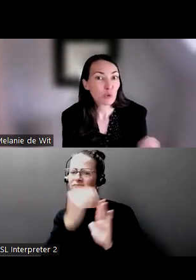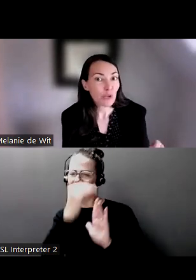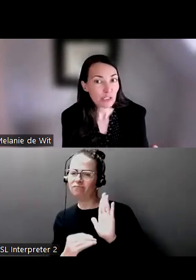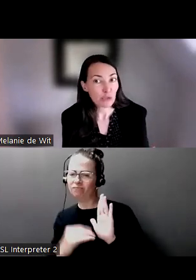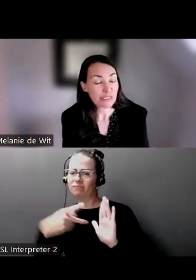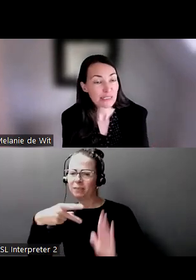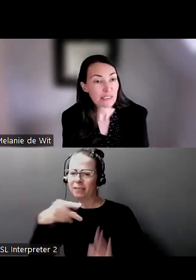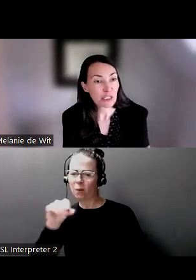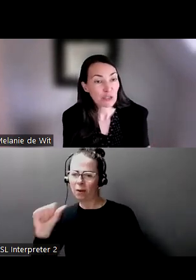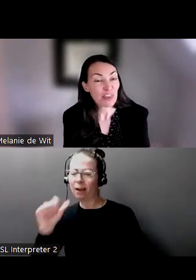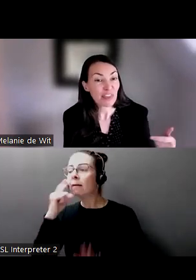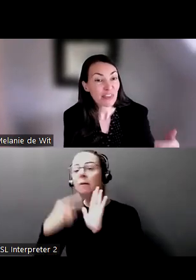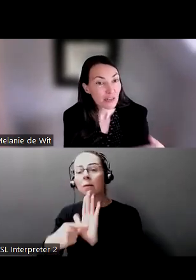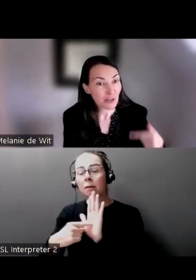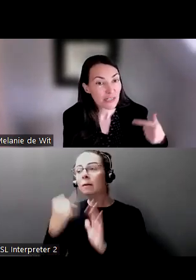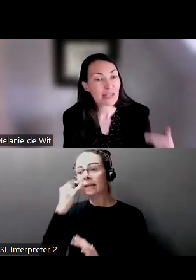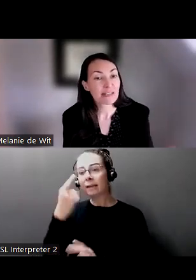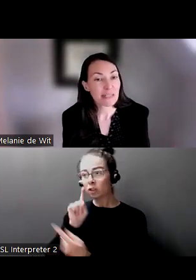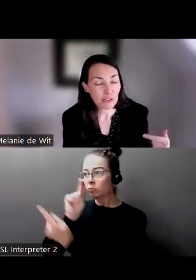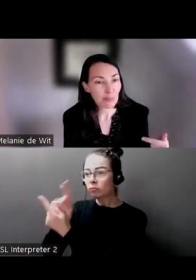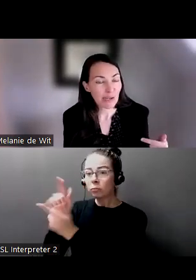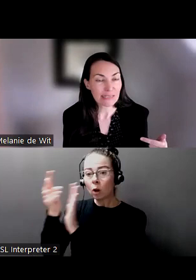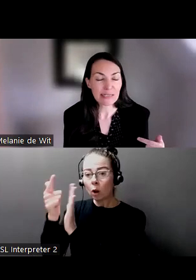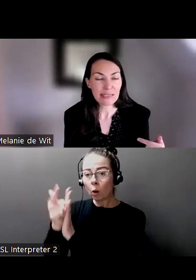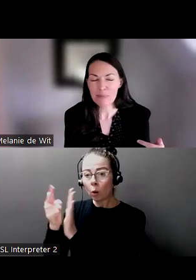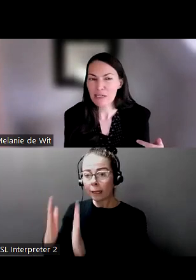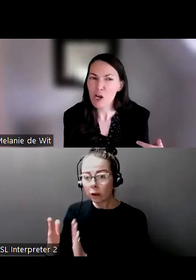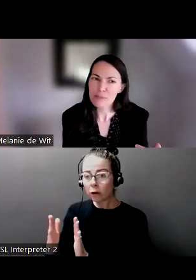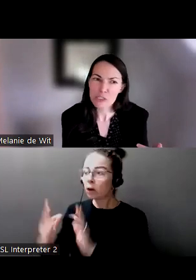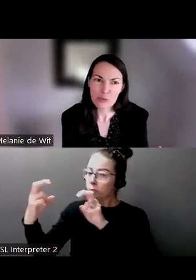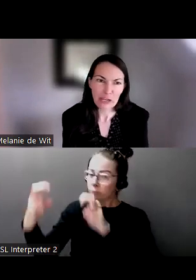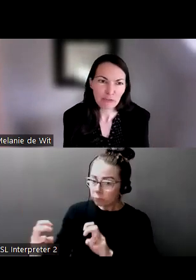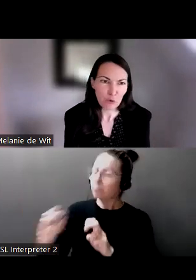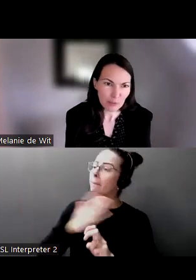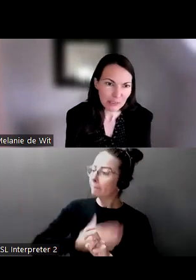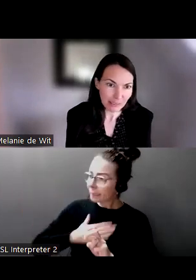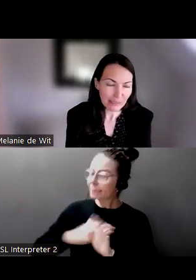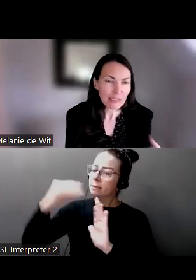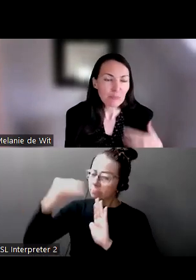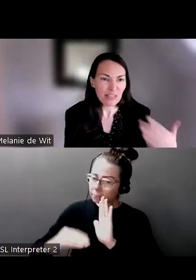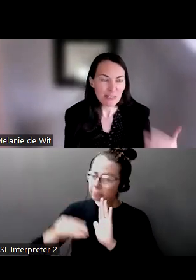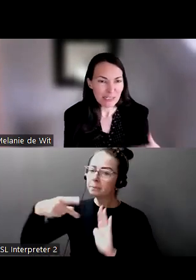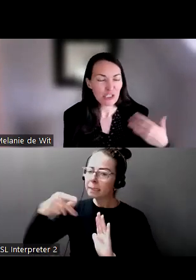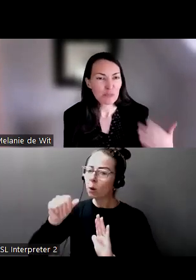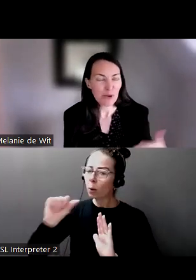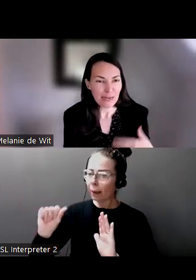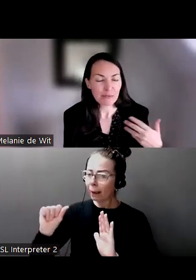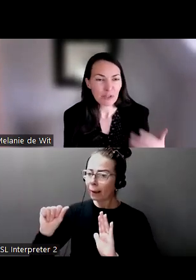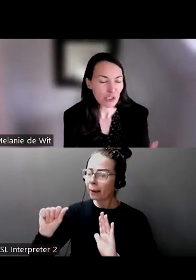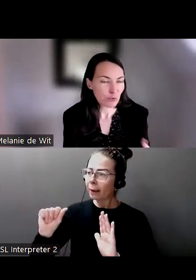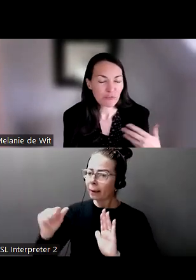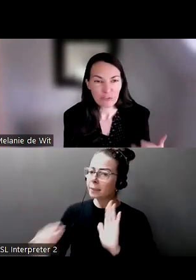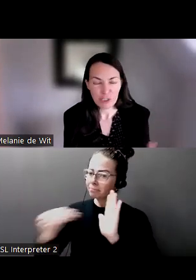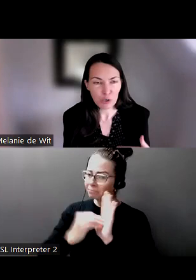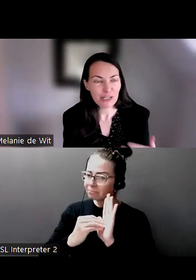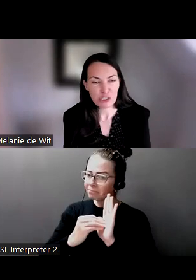see a lawyer to assist you, then they're assessing your capacity. They may not be doing it formally, but they may just by